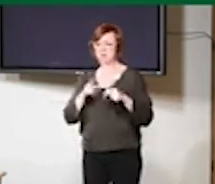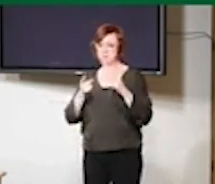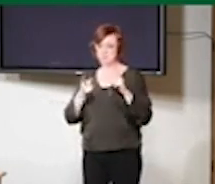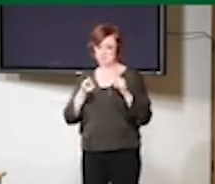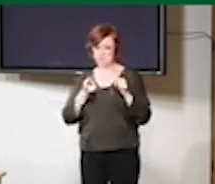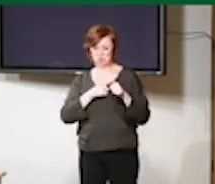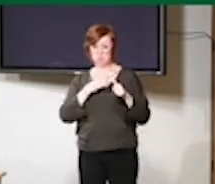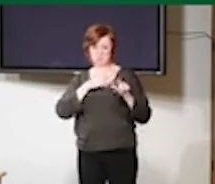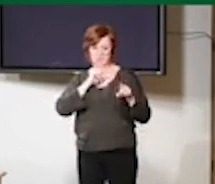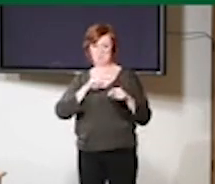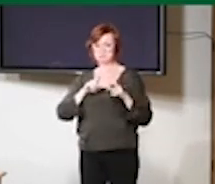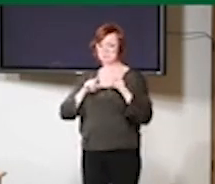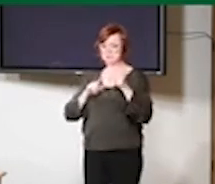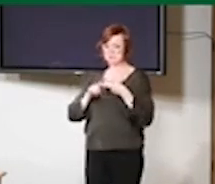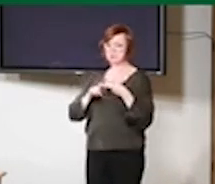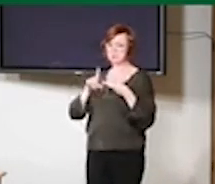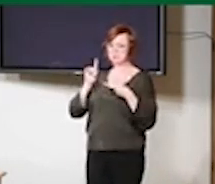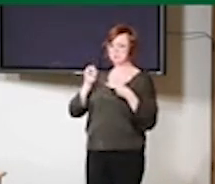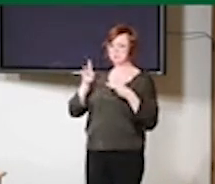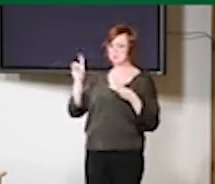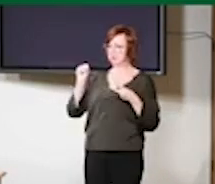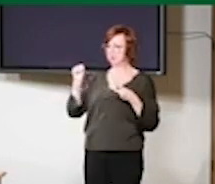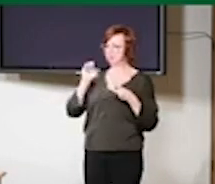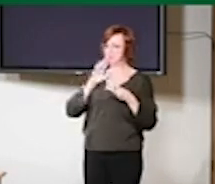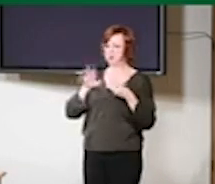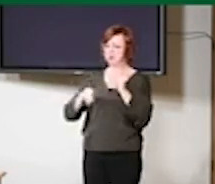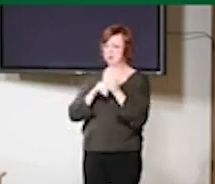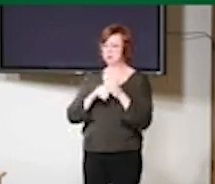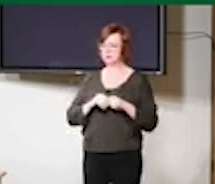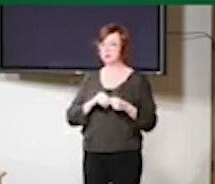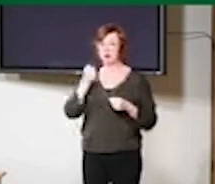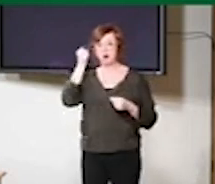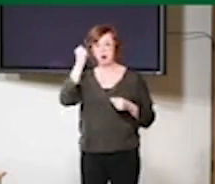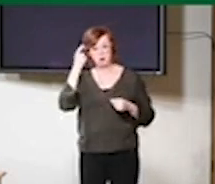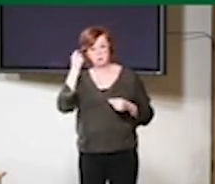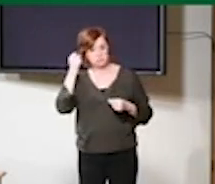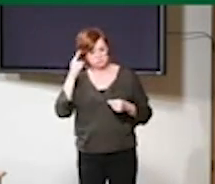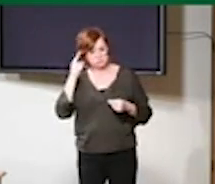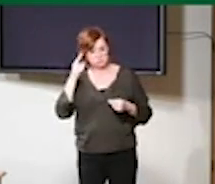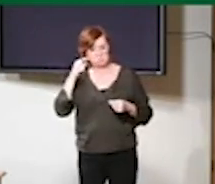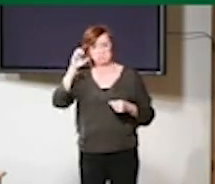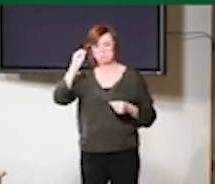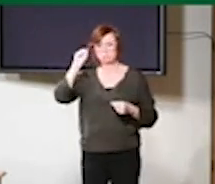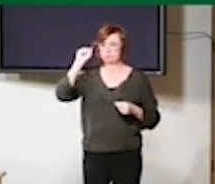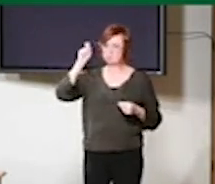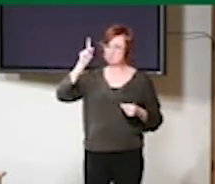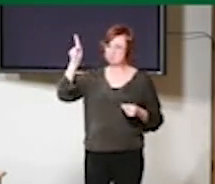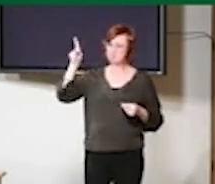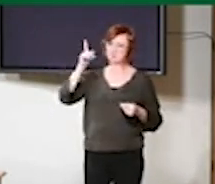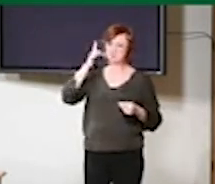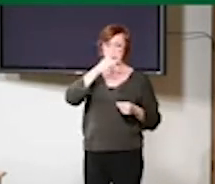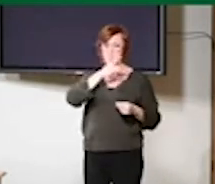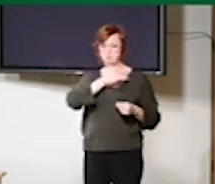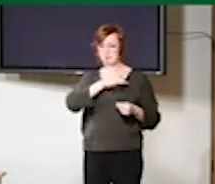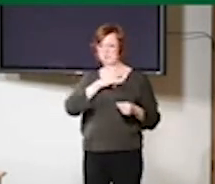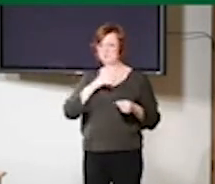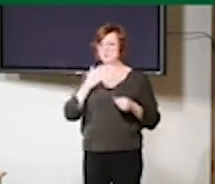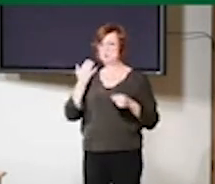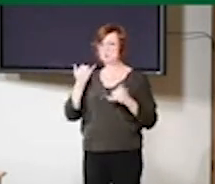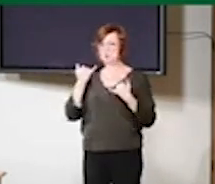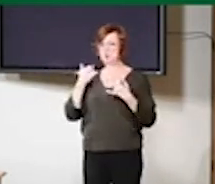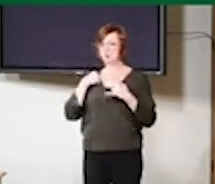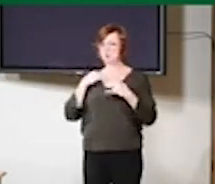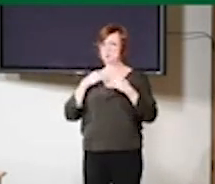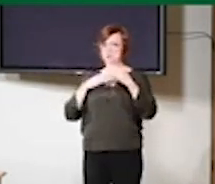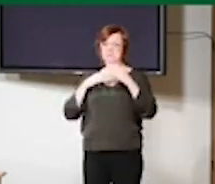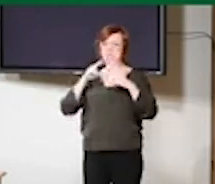little more detail. The fact of the matter is that Saskatchewan, as I understand it today, has performed the second highest number of tests